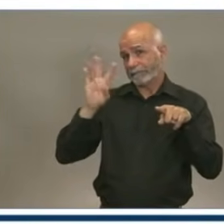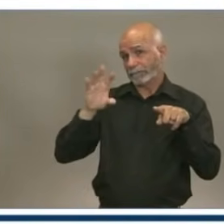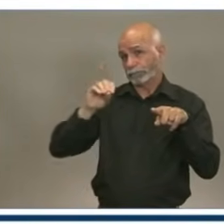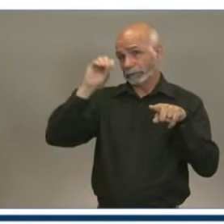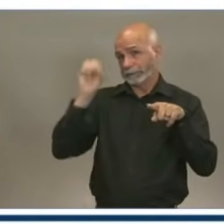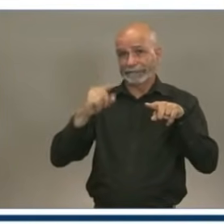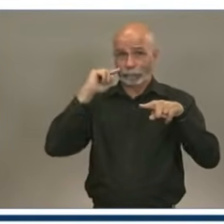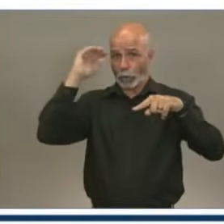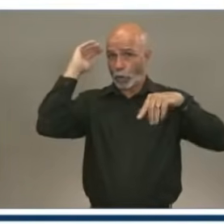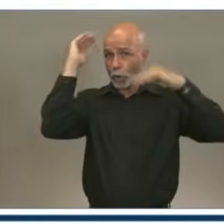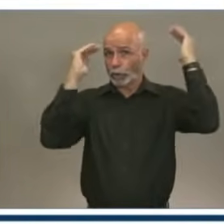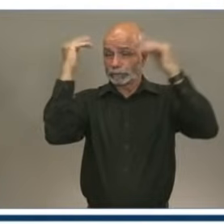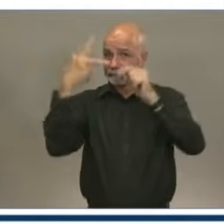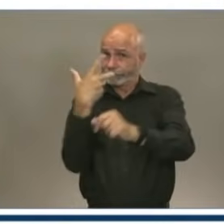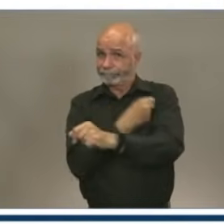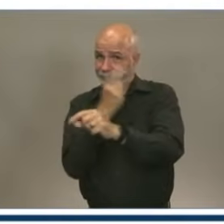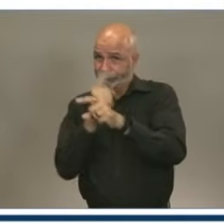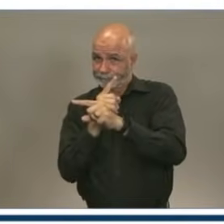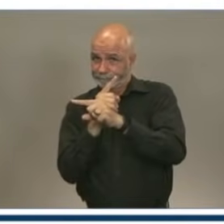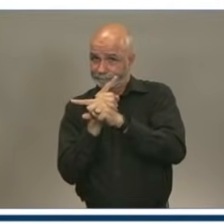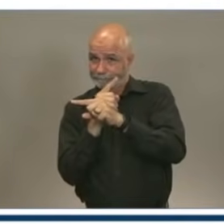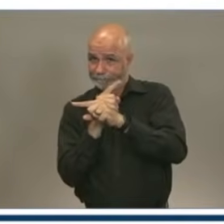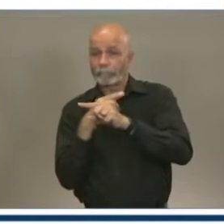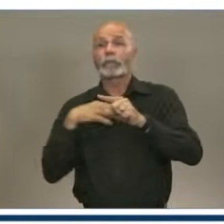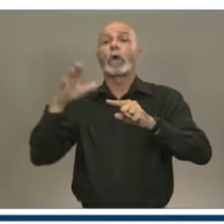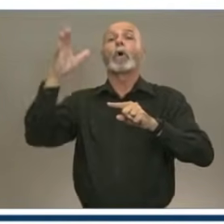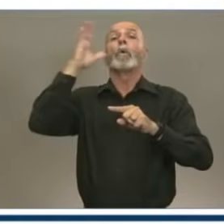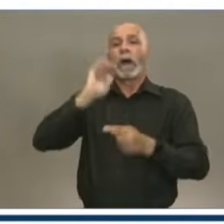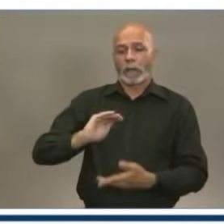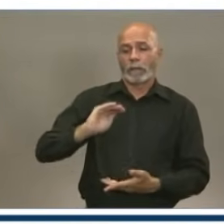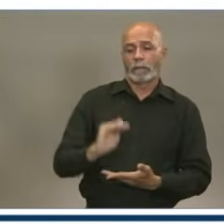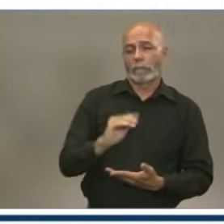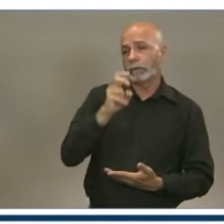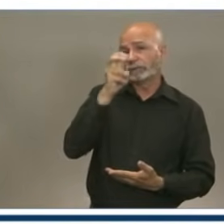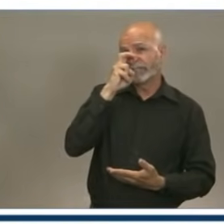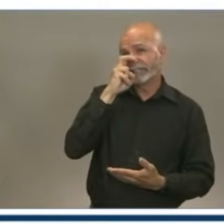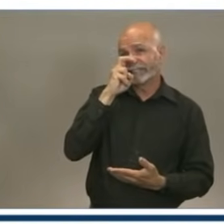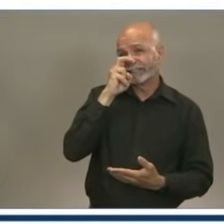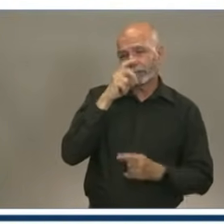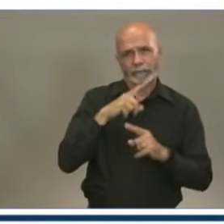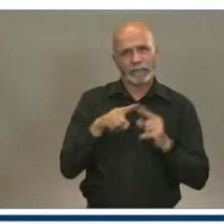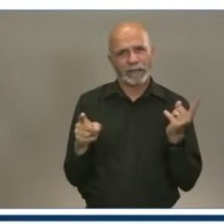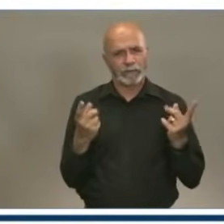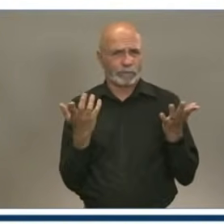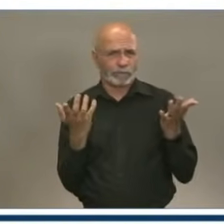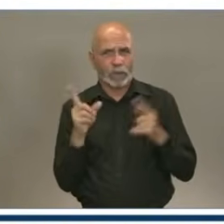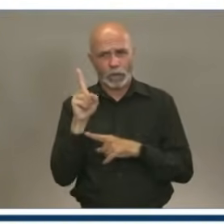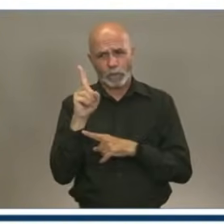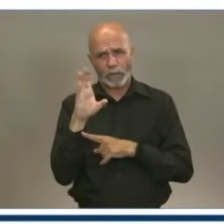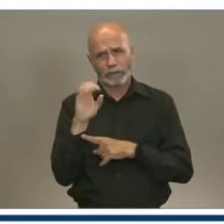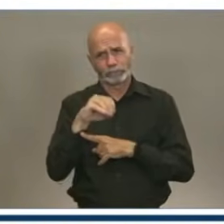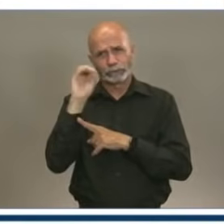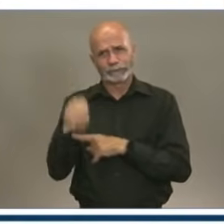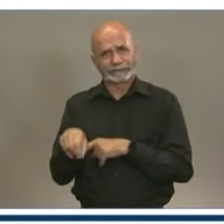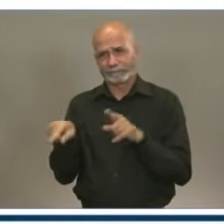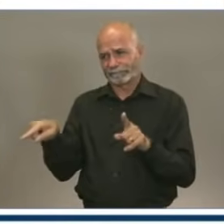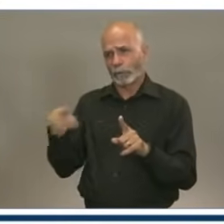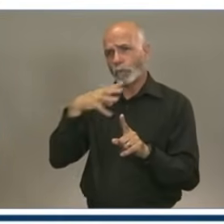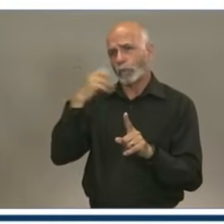gives us certain freedoms. But obviously 100% of people under 12 will be